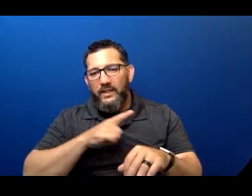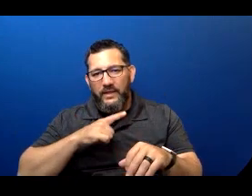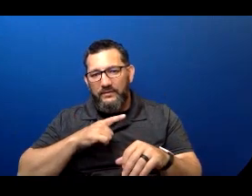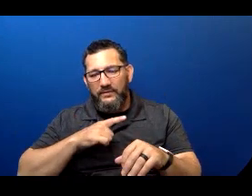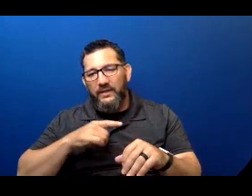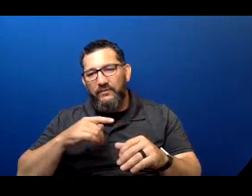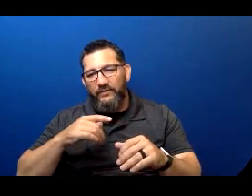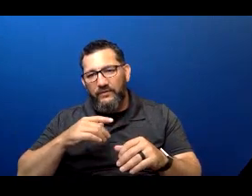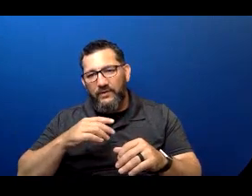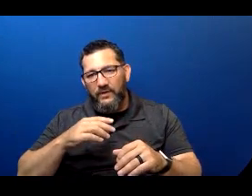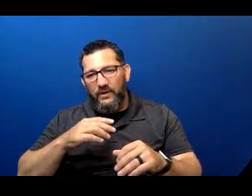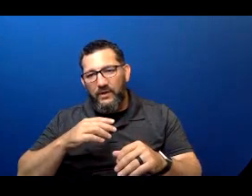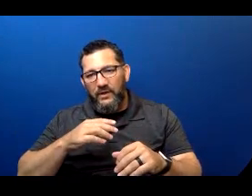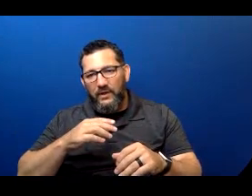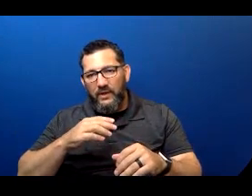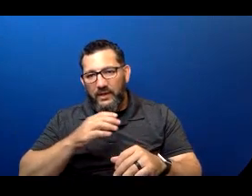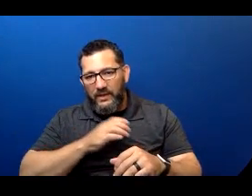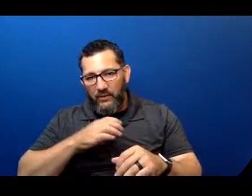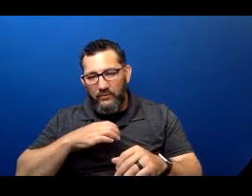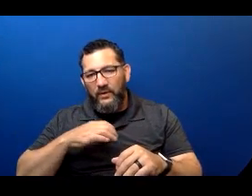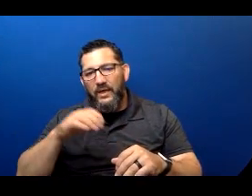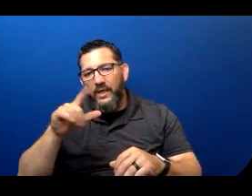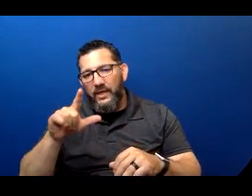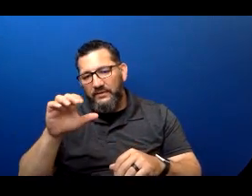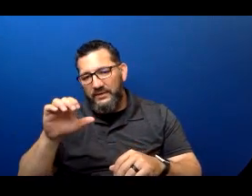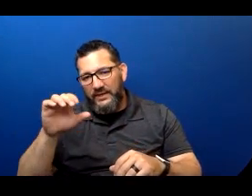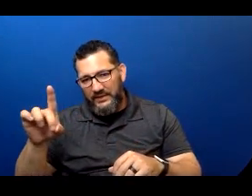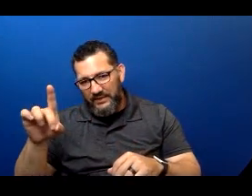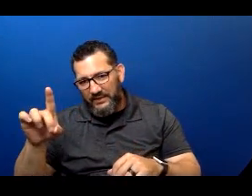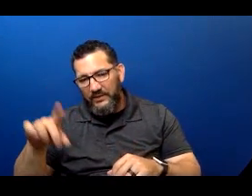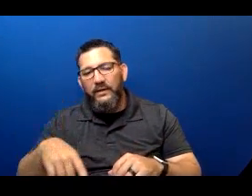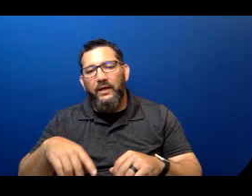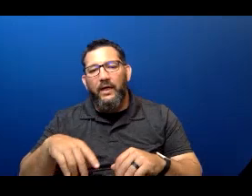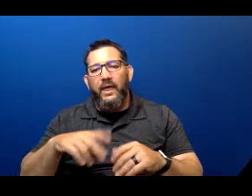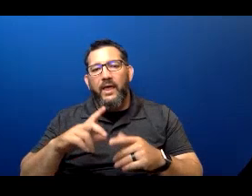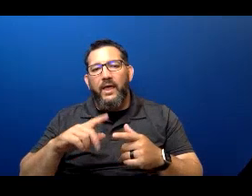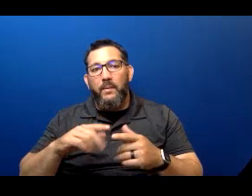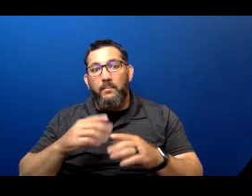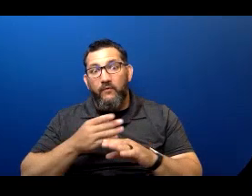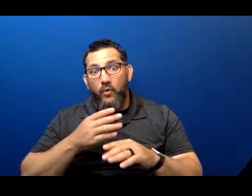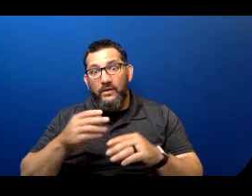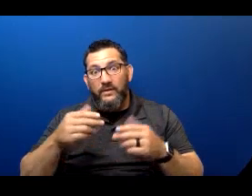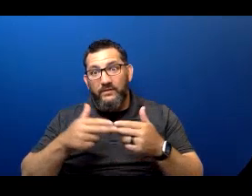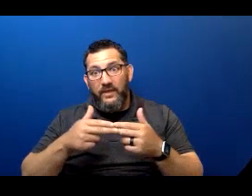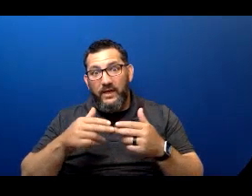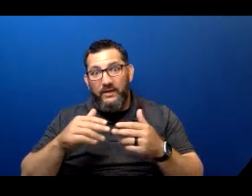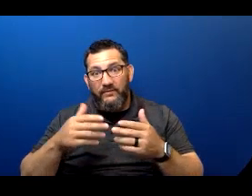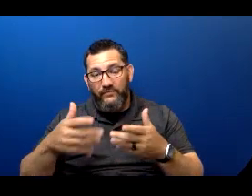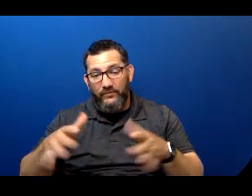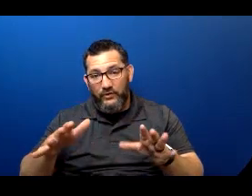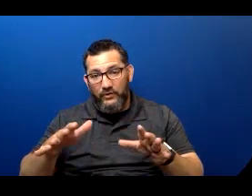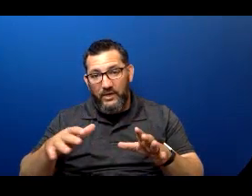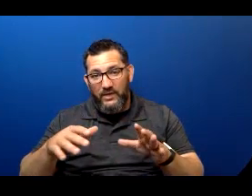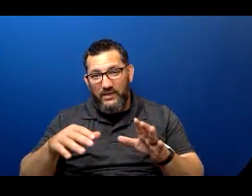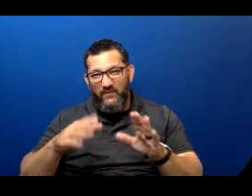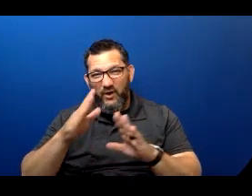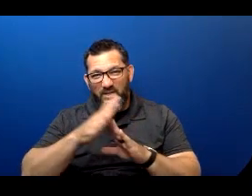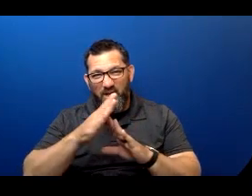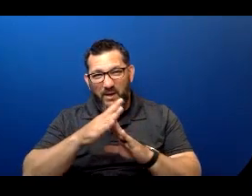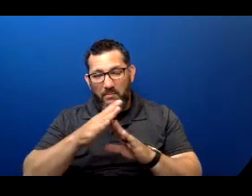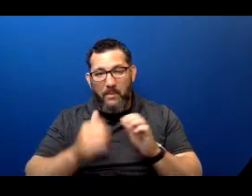Bureau, or LCB. And then before we turn from this slide, some would say, Alex, at the very top, the